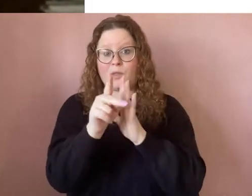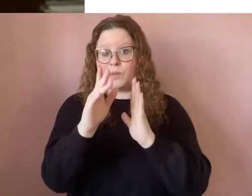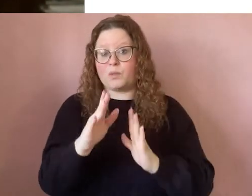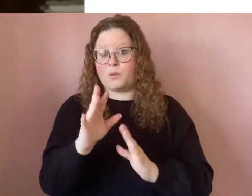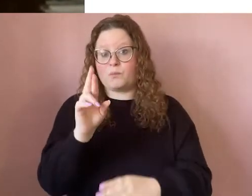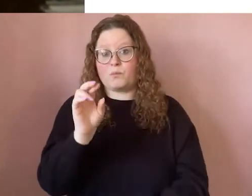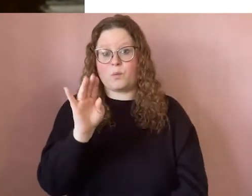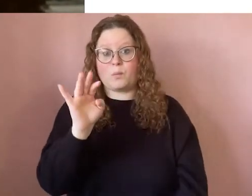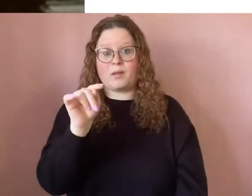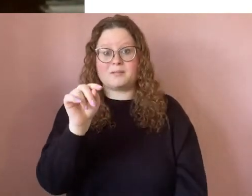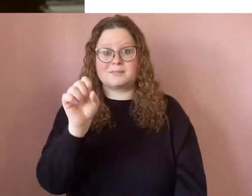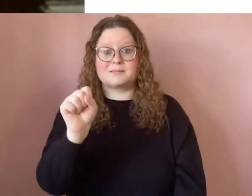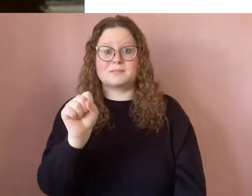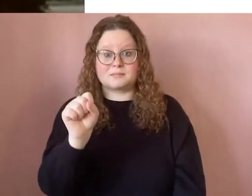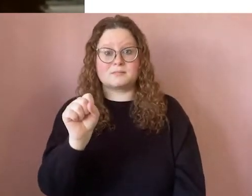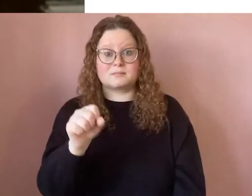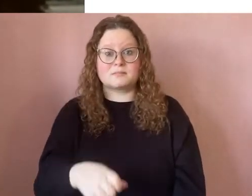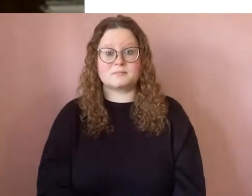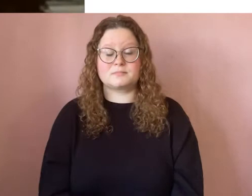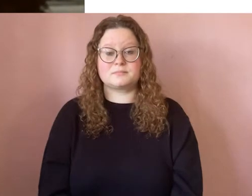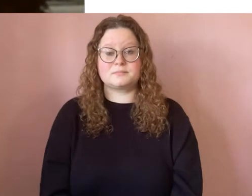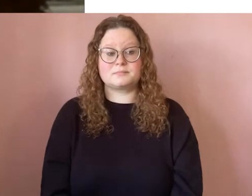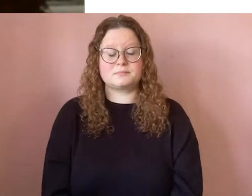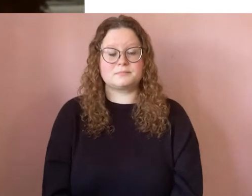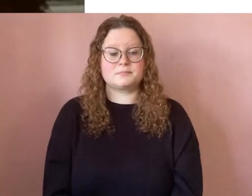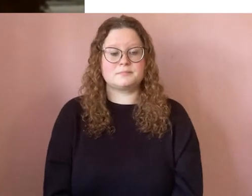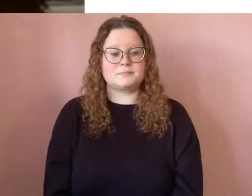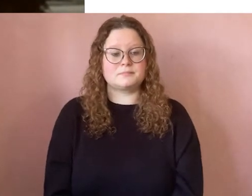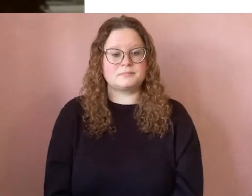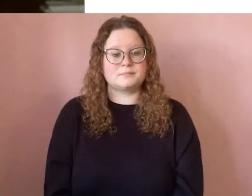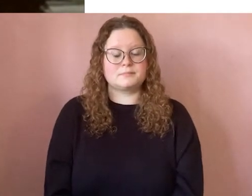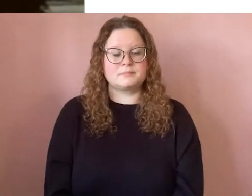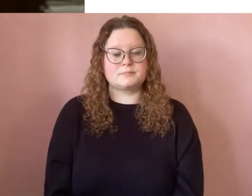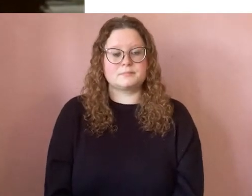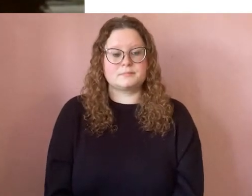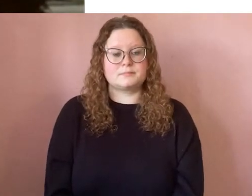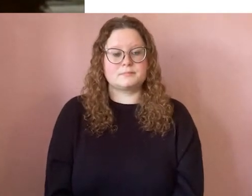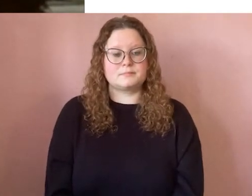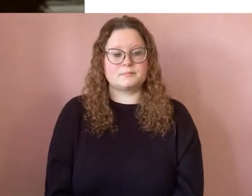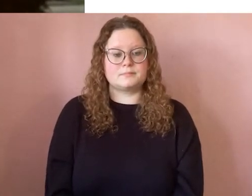and they're warning us of that at this time.